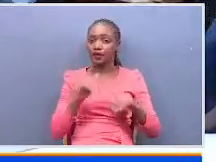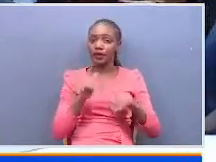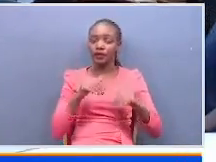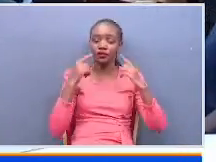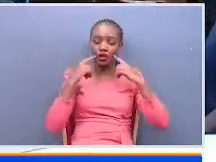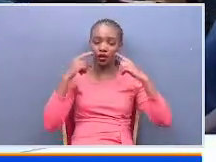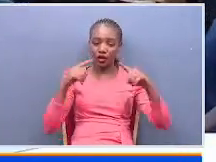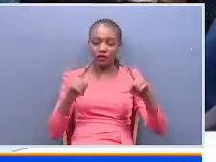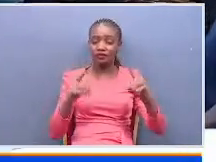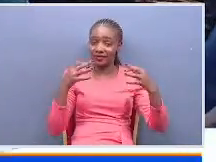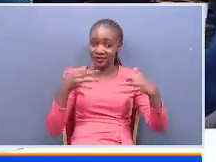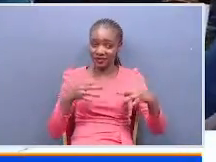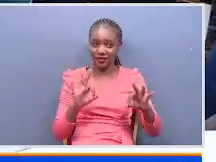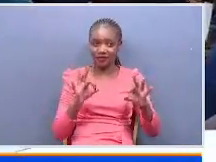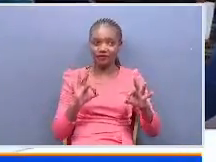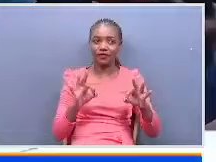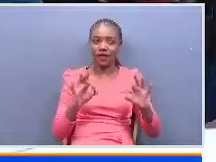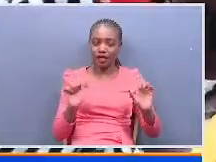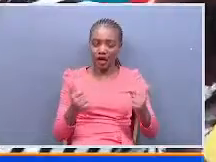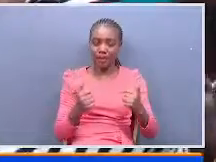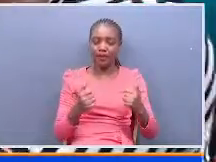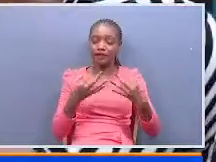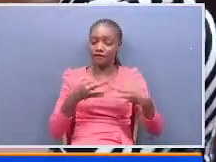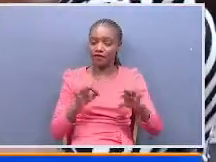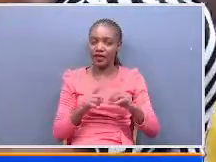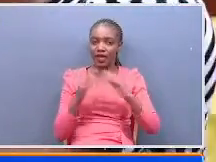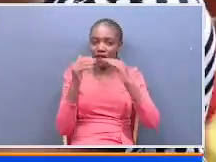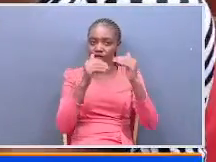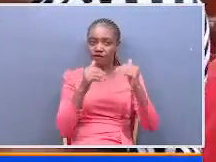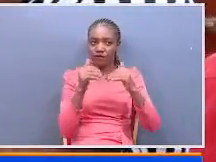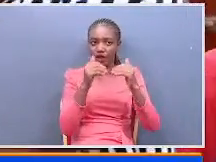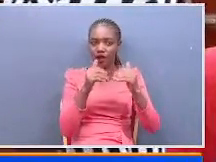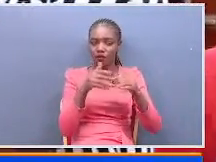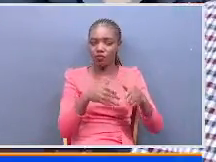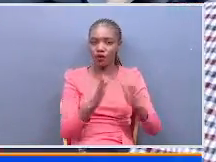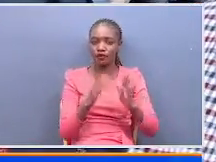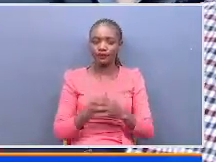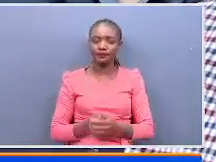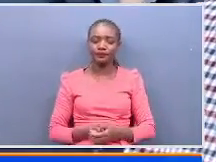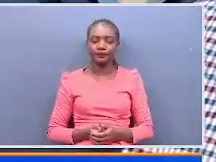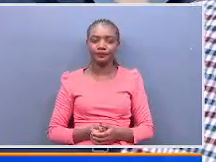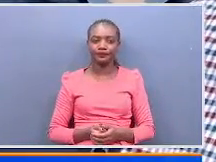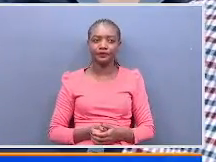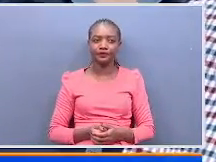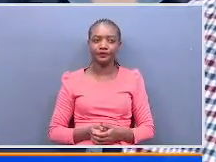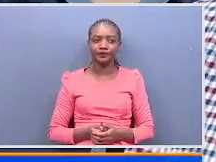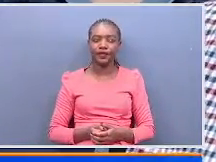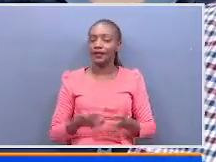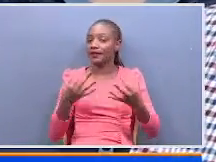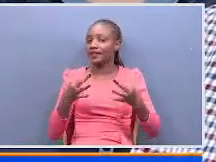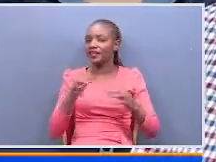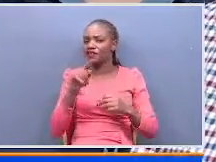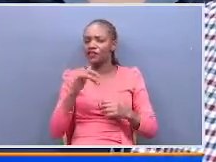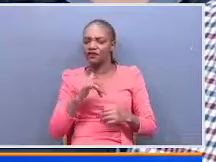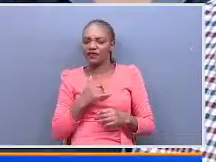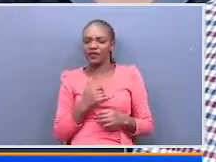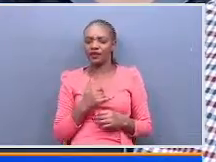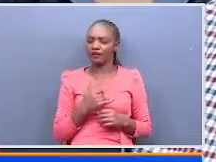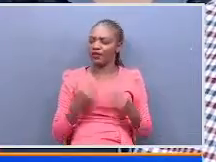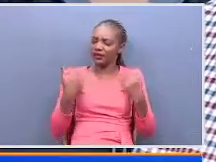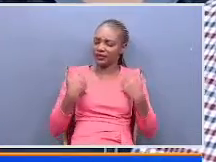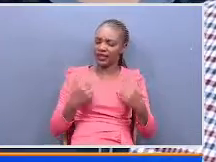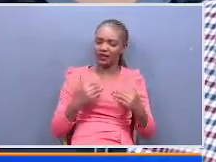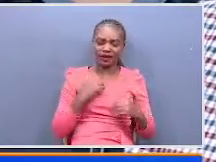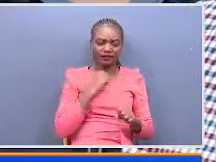outcome if the polls are conducted in a free, fair manner. If you feel like Wajackoyah has done